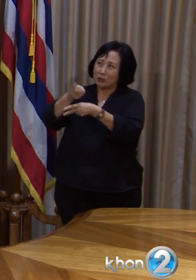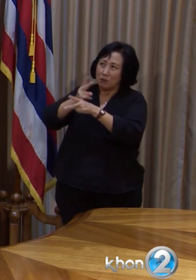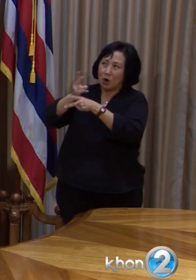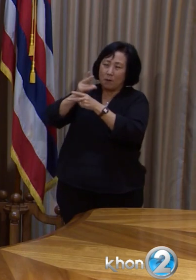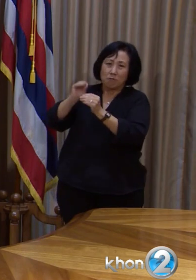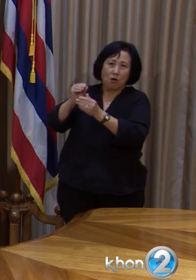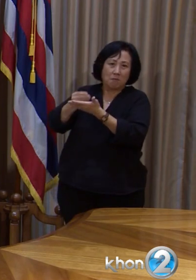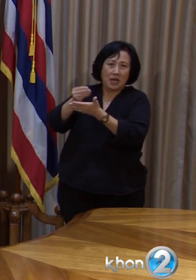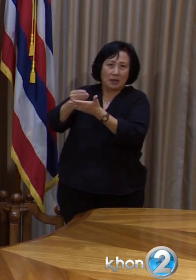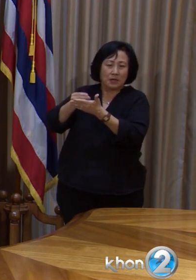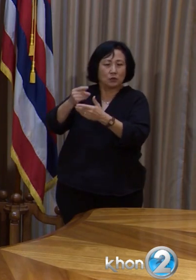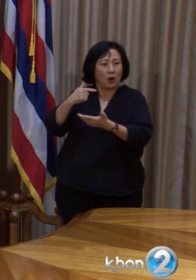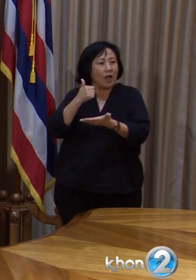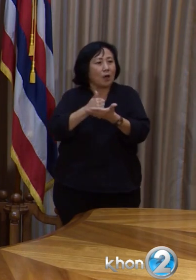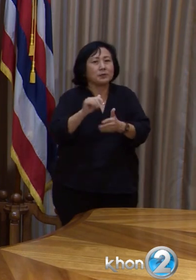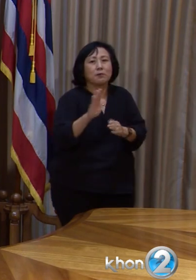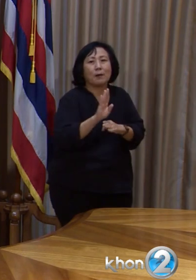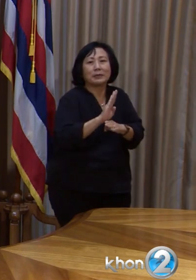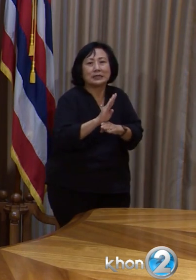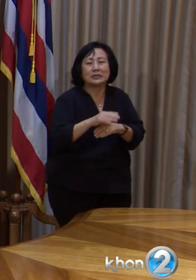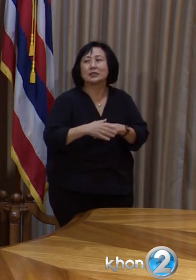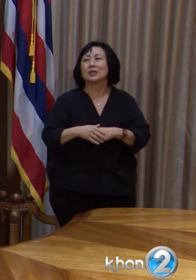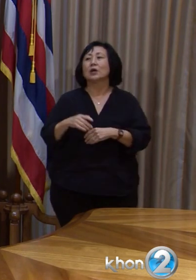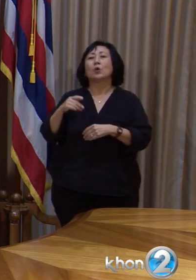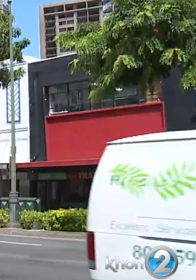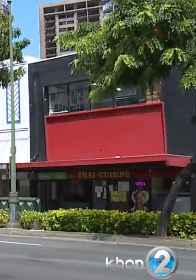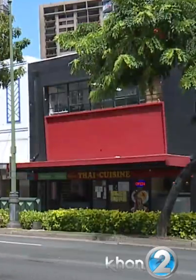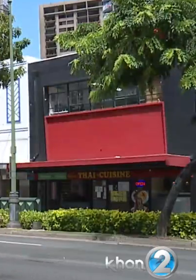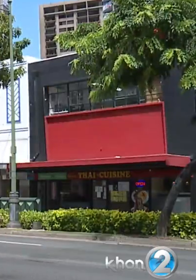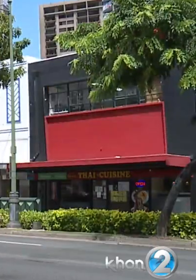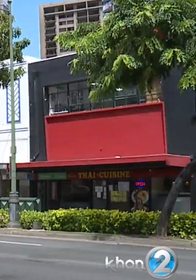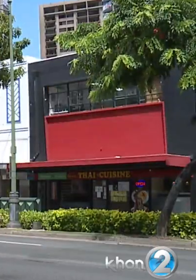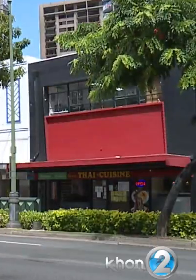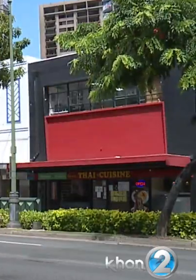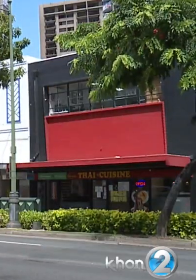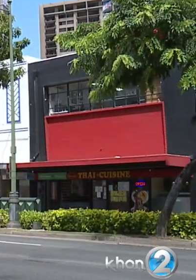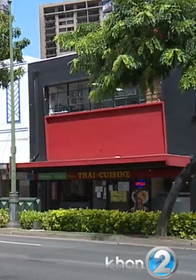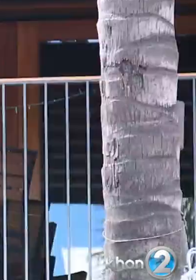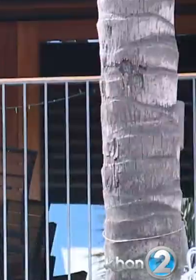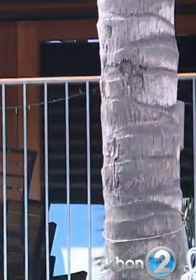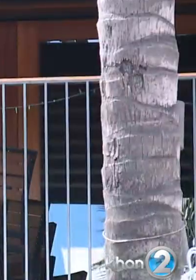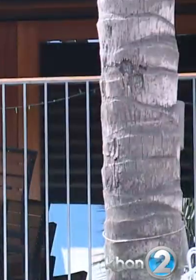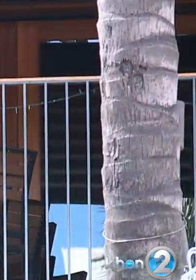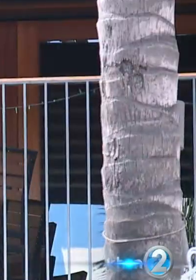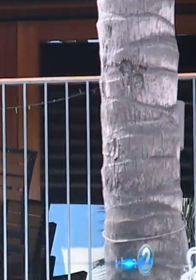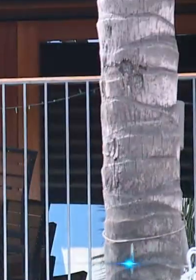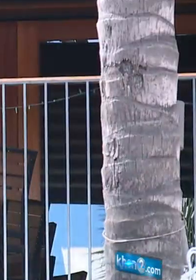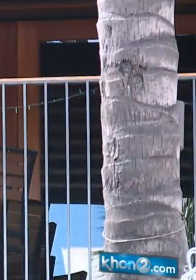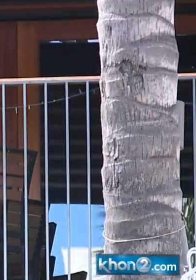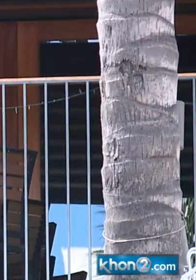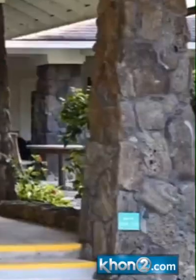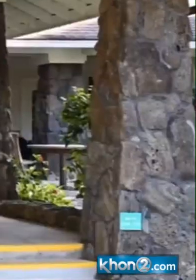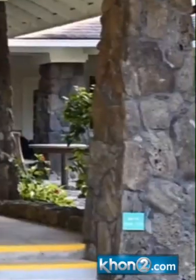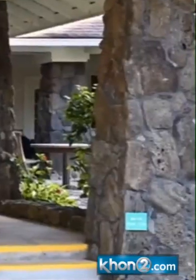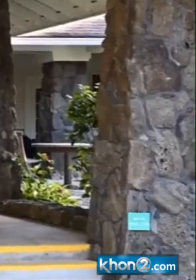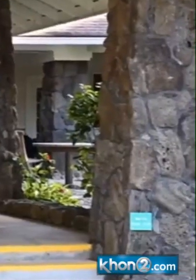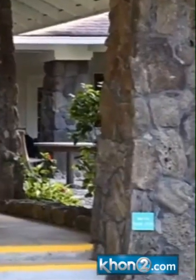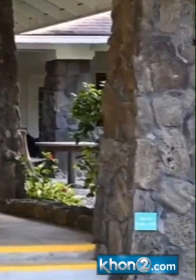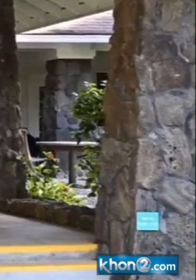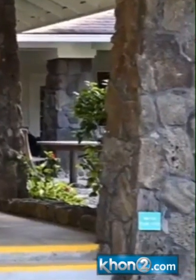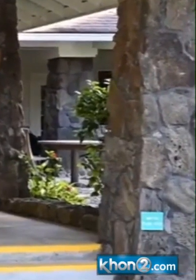additional funds on behalf of the employers. One small business owner says this move brings stability.